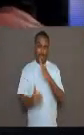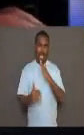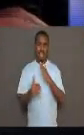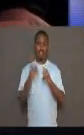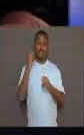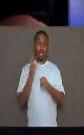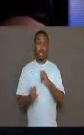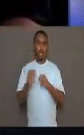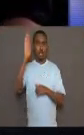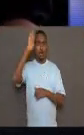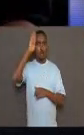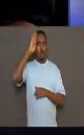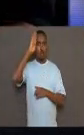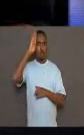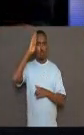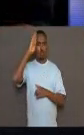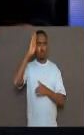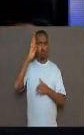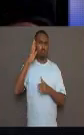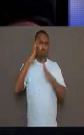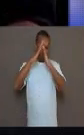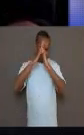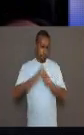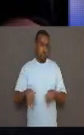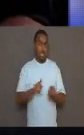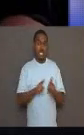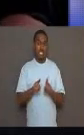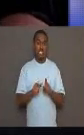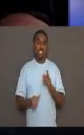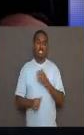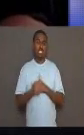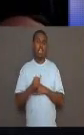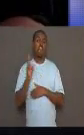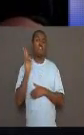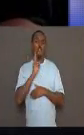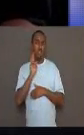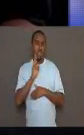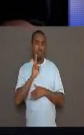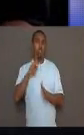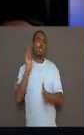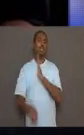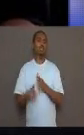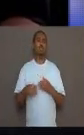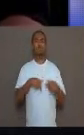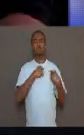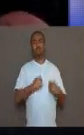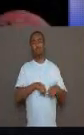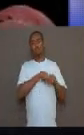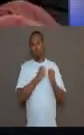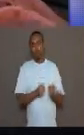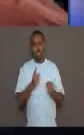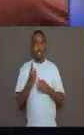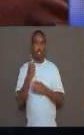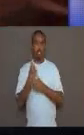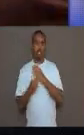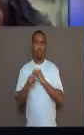finale, Bond is distraught as tragically Vesper is killed, and he is